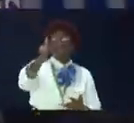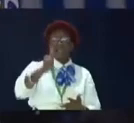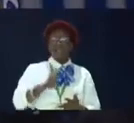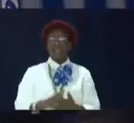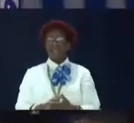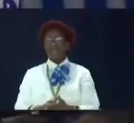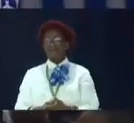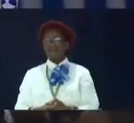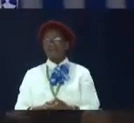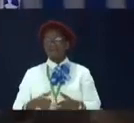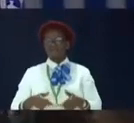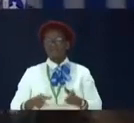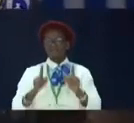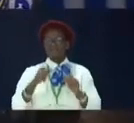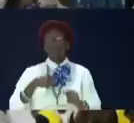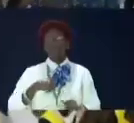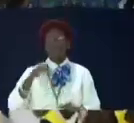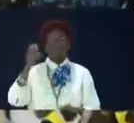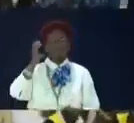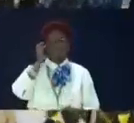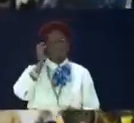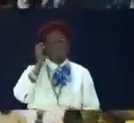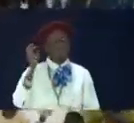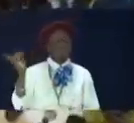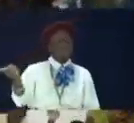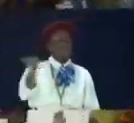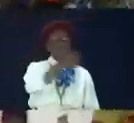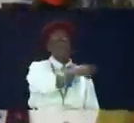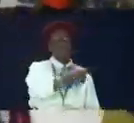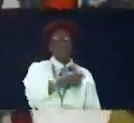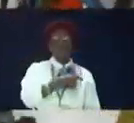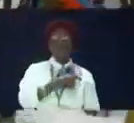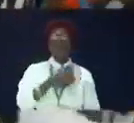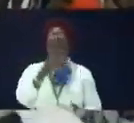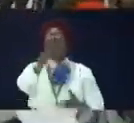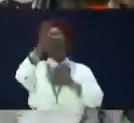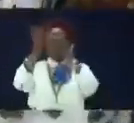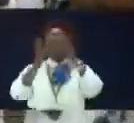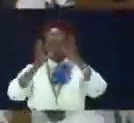I'm here, you shout a big hallelujah to that.